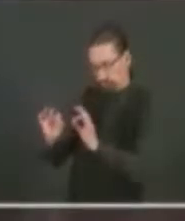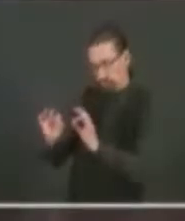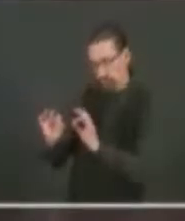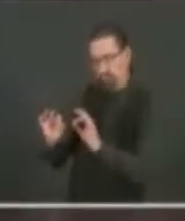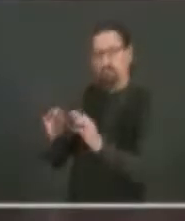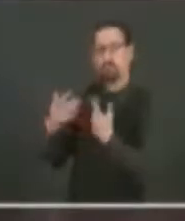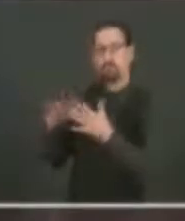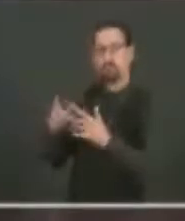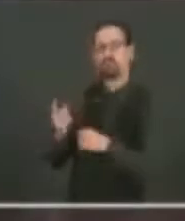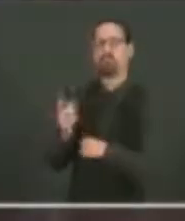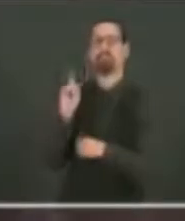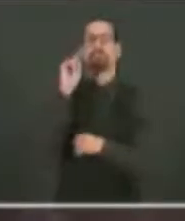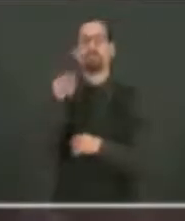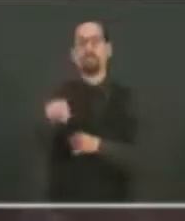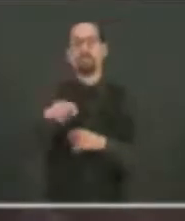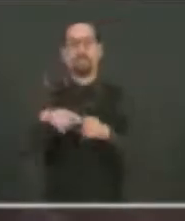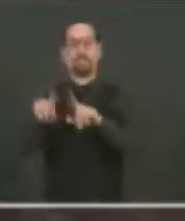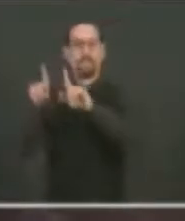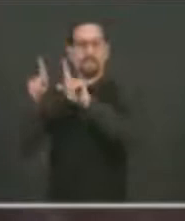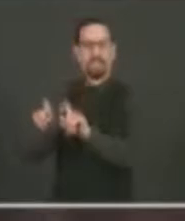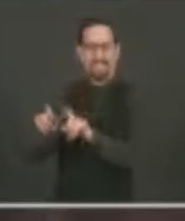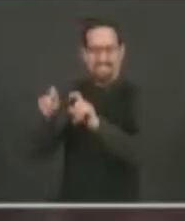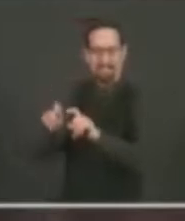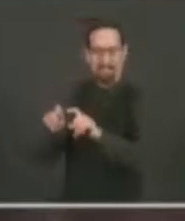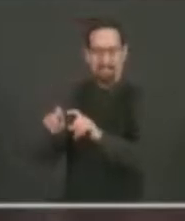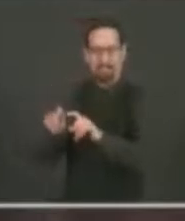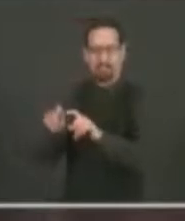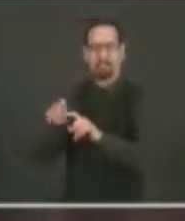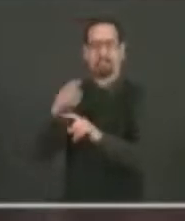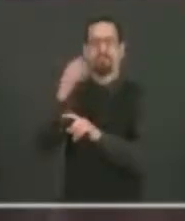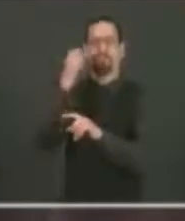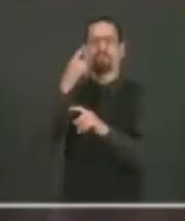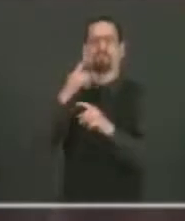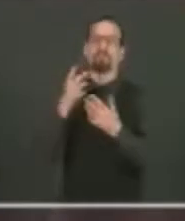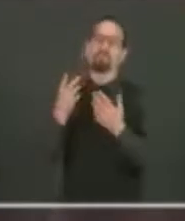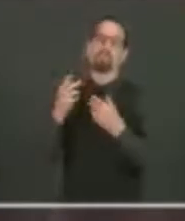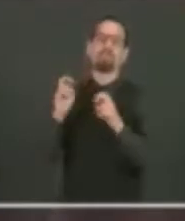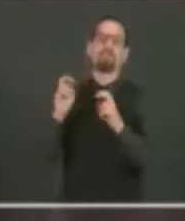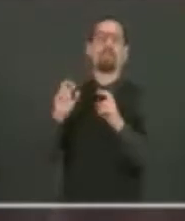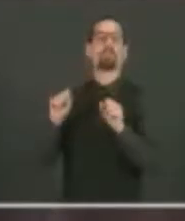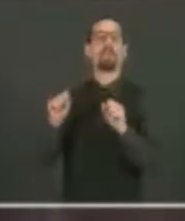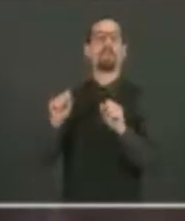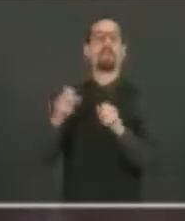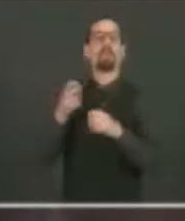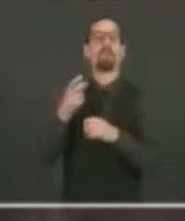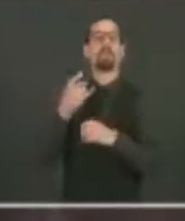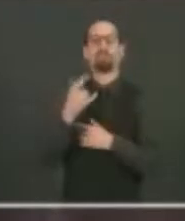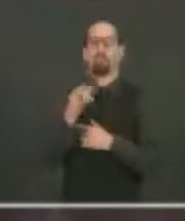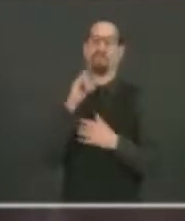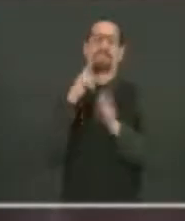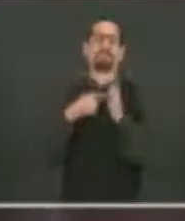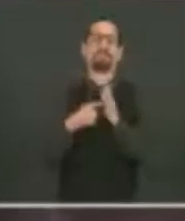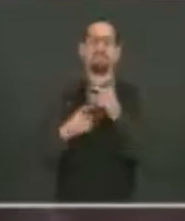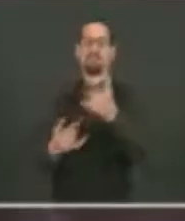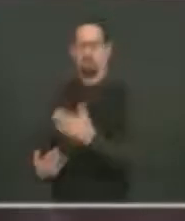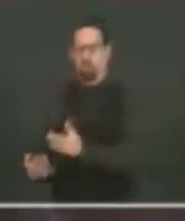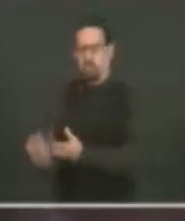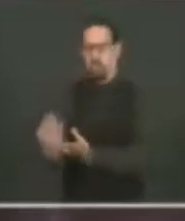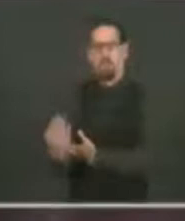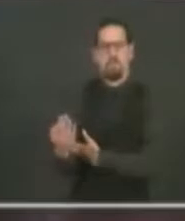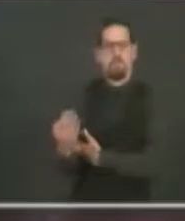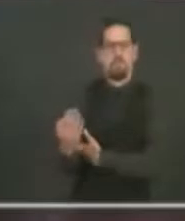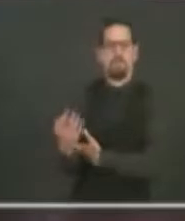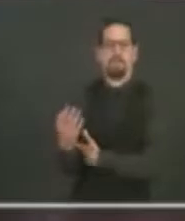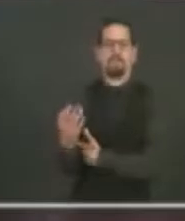system to get tested as early as they can during the day. All tests up until 3